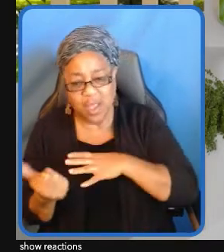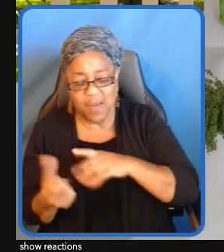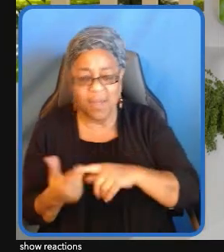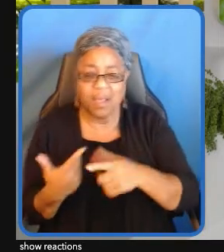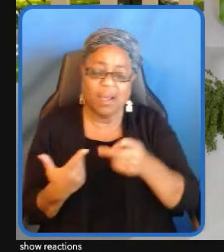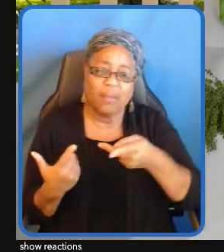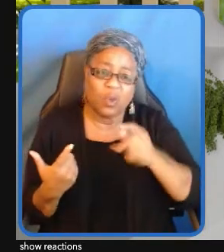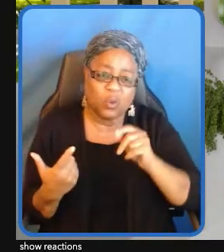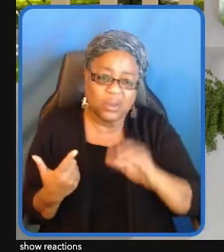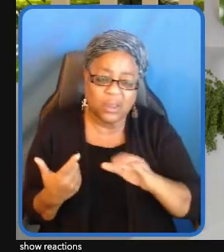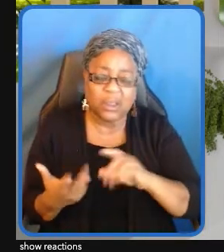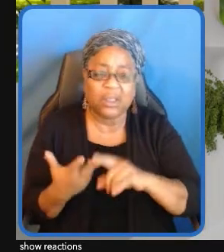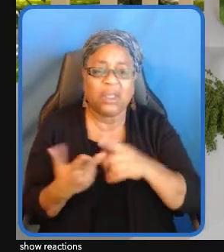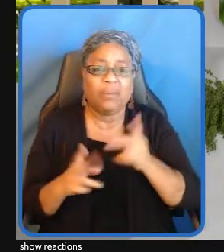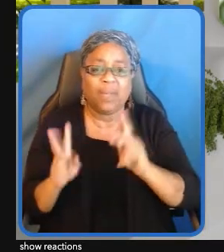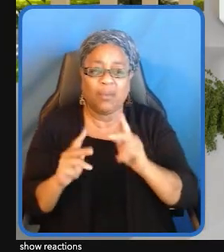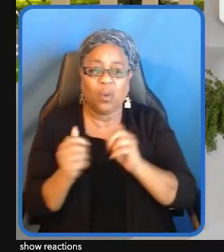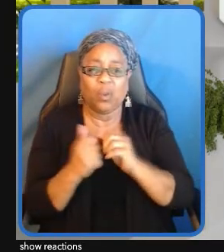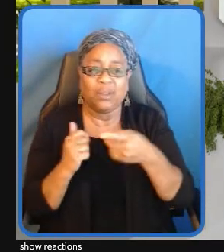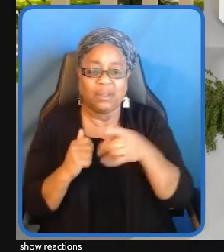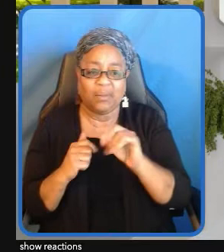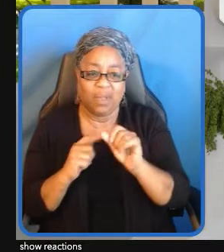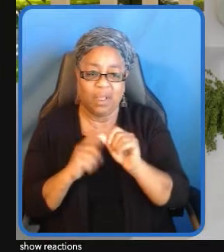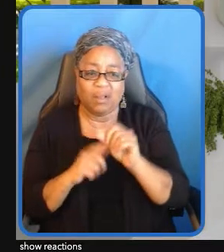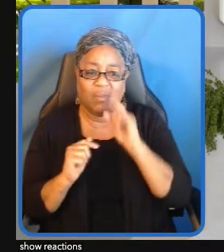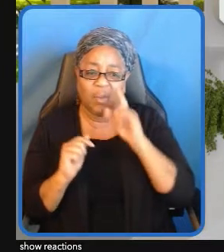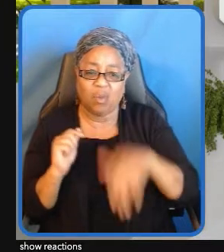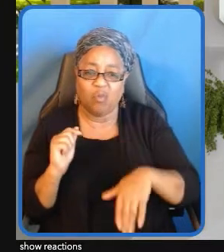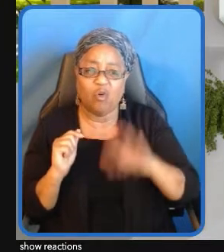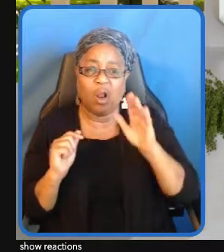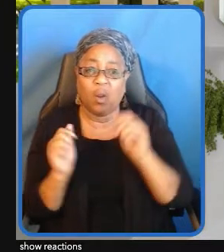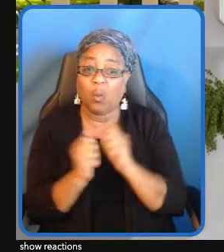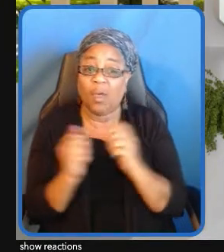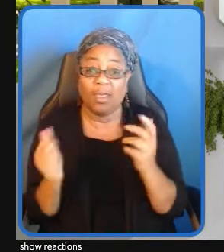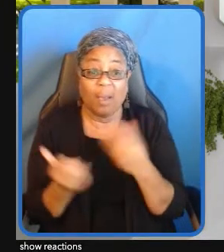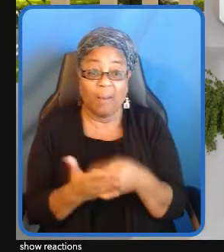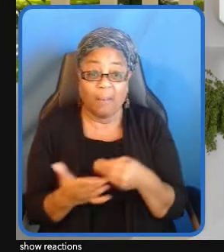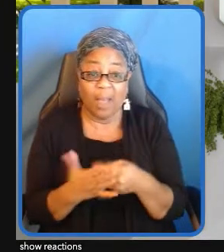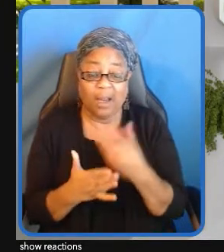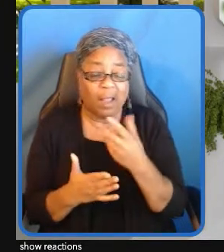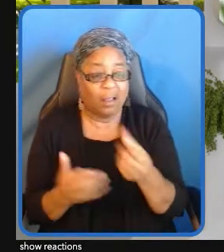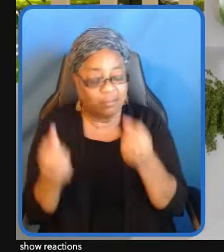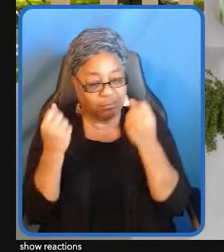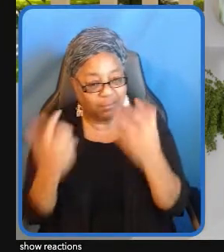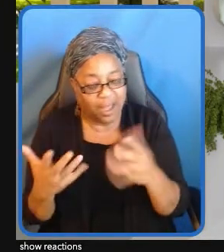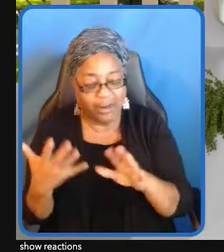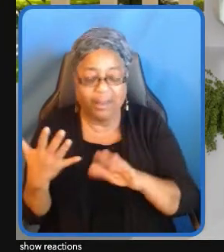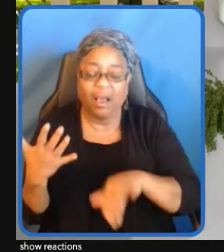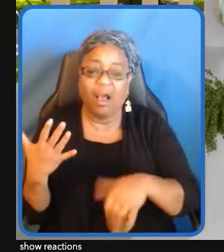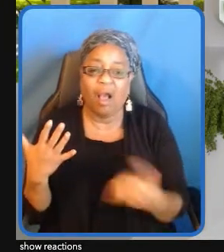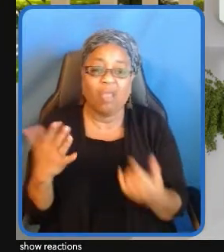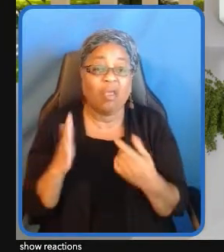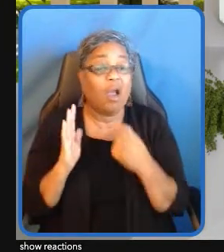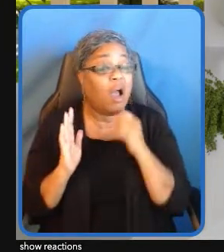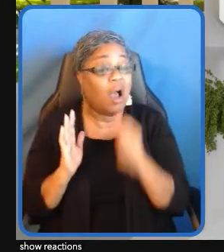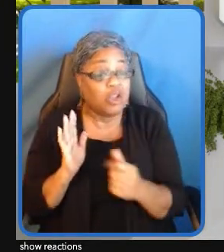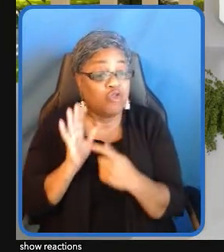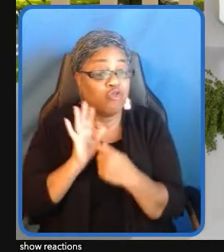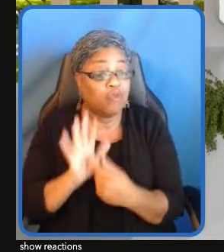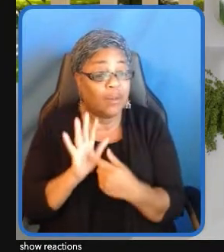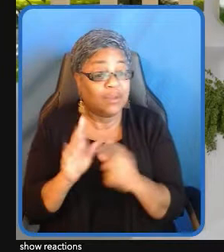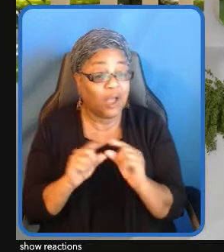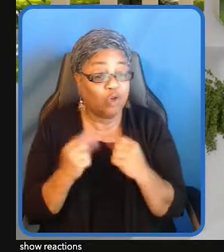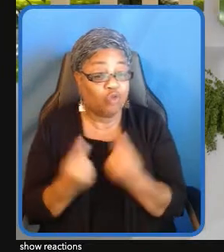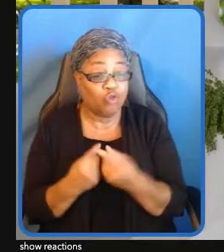LGBTQ plus community, people brought up without money, and so many other underrepresented groups. Those were the